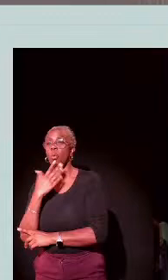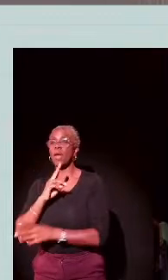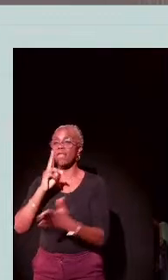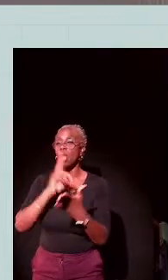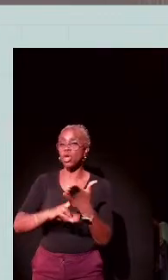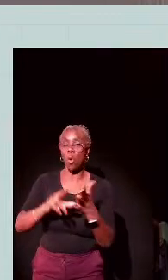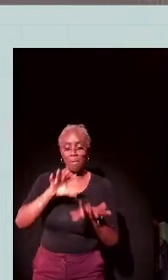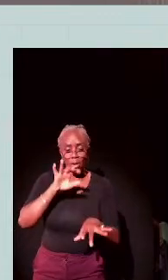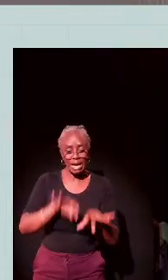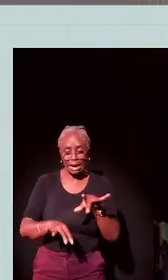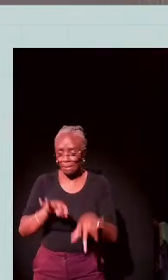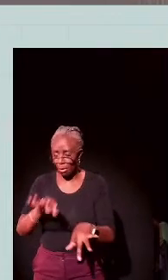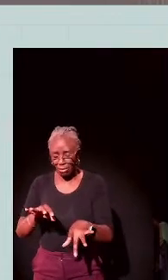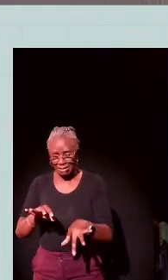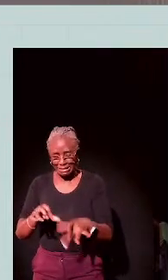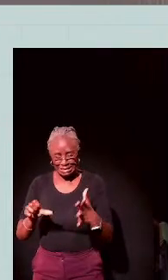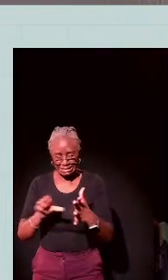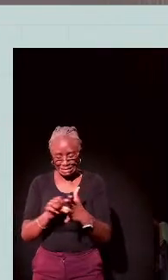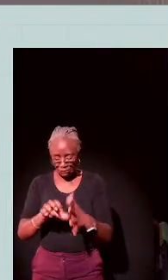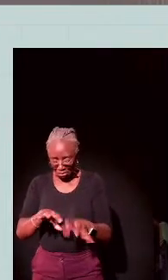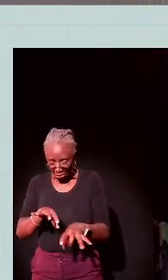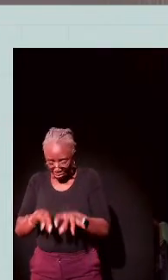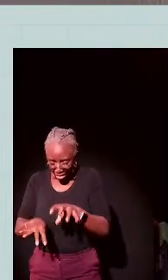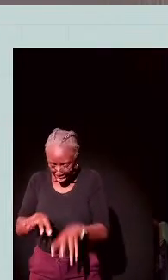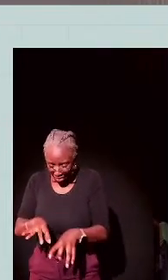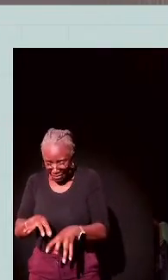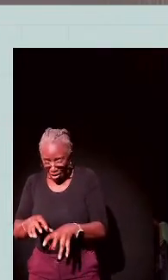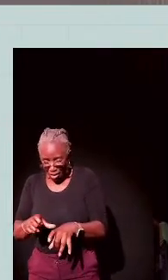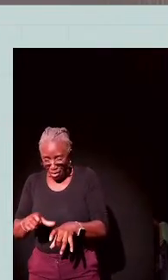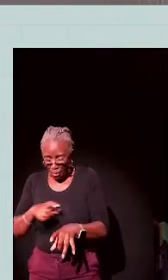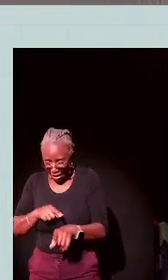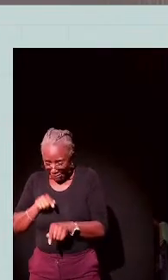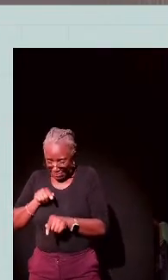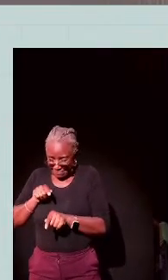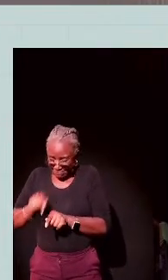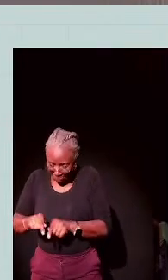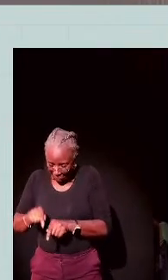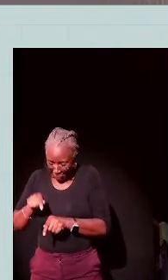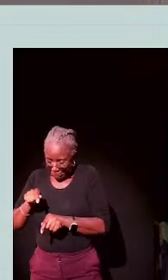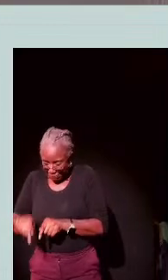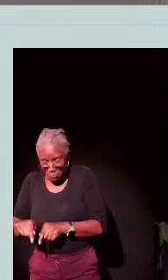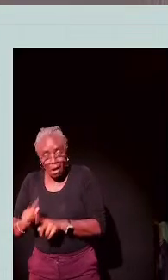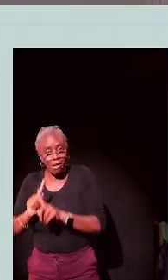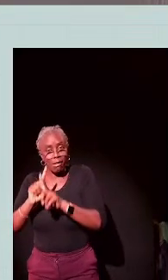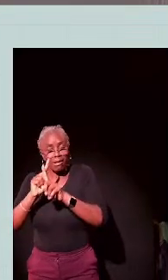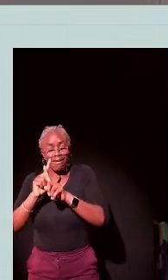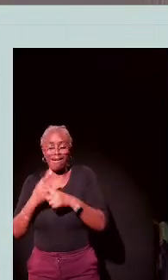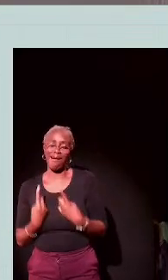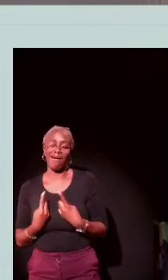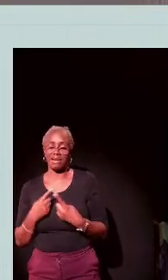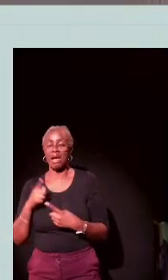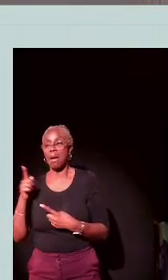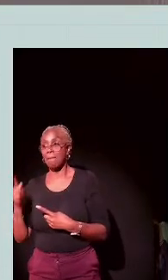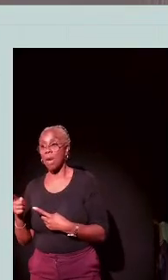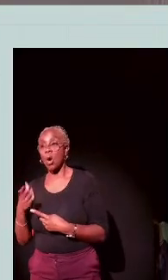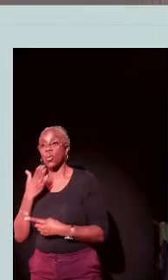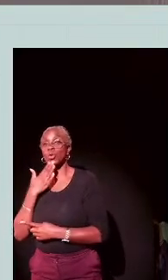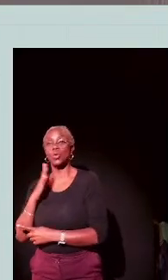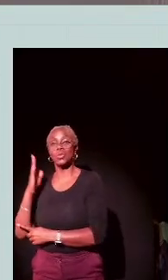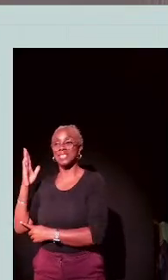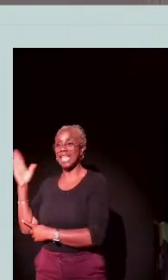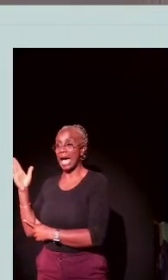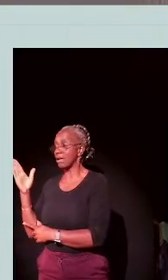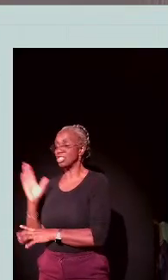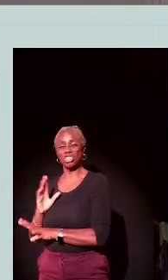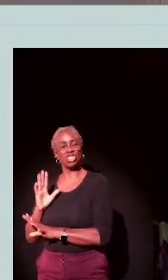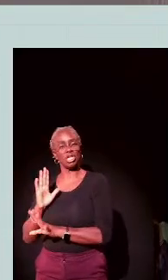they found it quite difficult to play the game because they had to hit a very precise key at a very precise time. But with Midas, they just kind of had to time